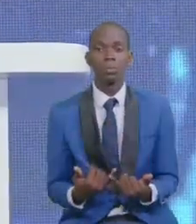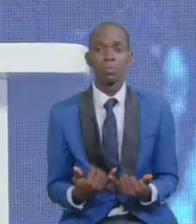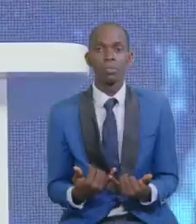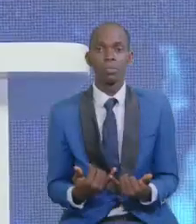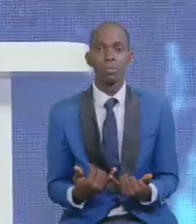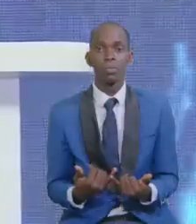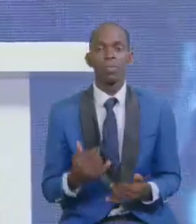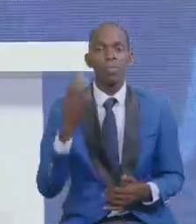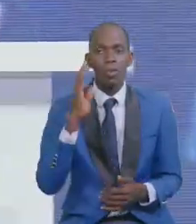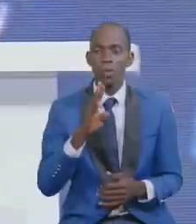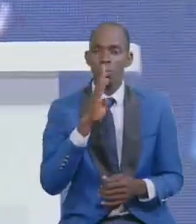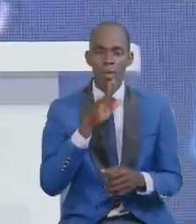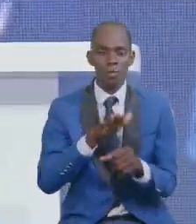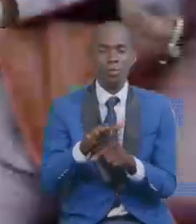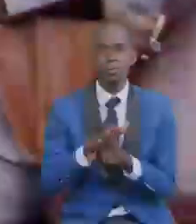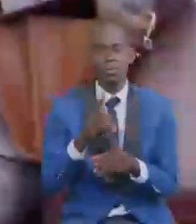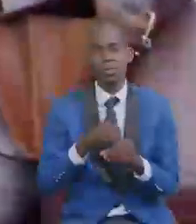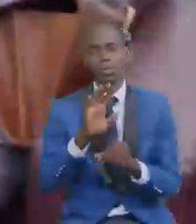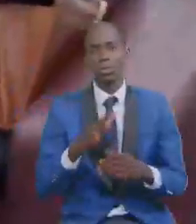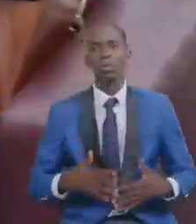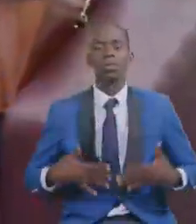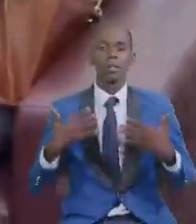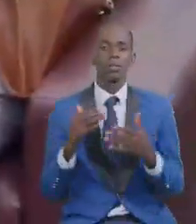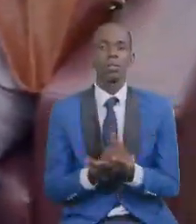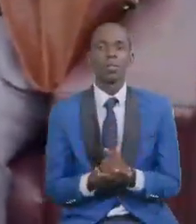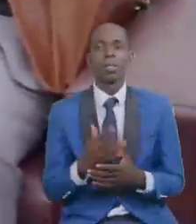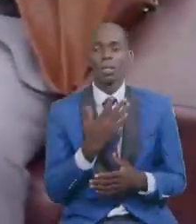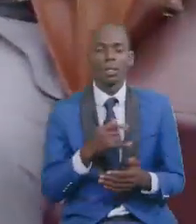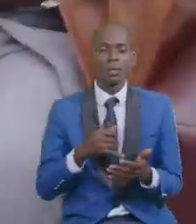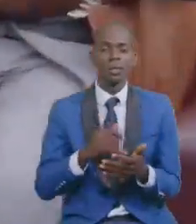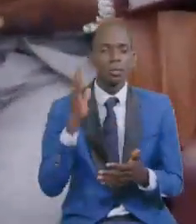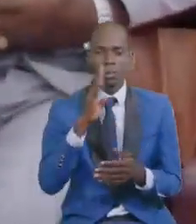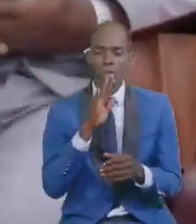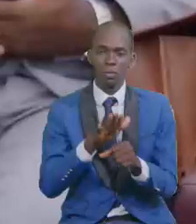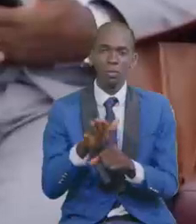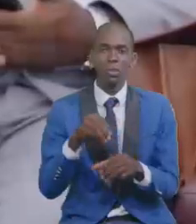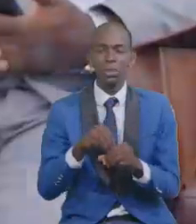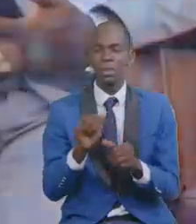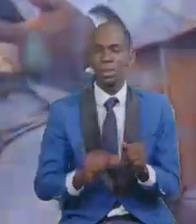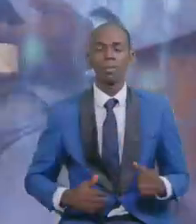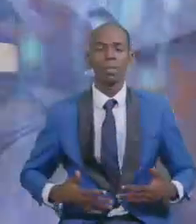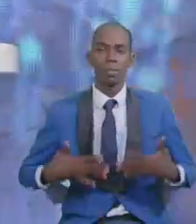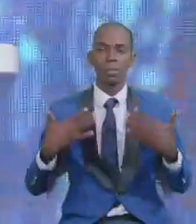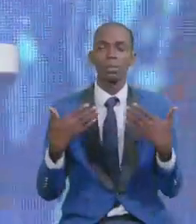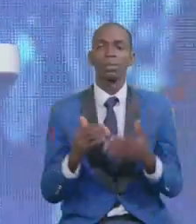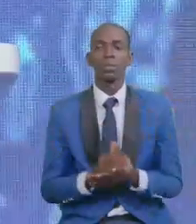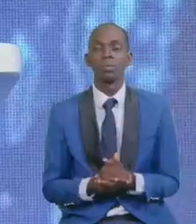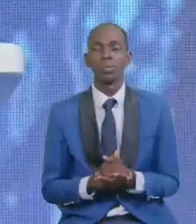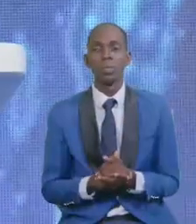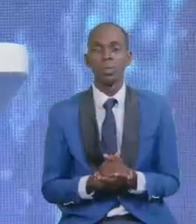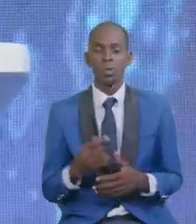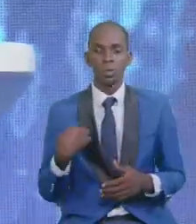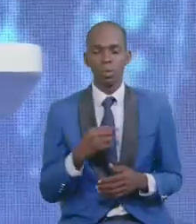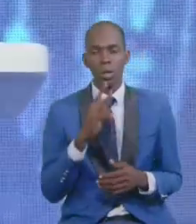will be fulfilled in your life. And fulfilled in every life. We're looking